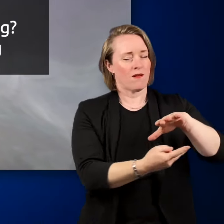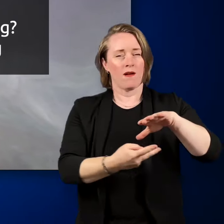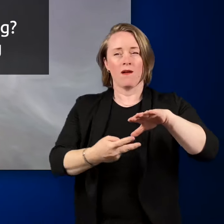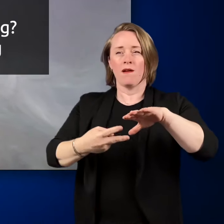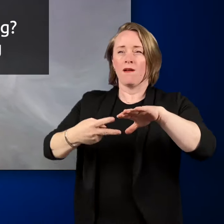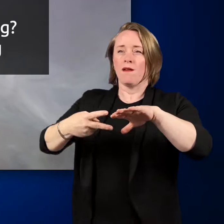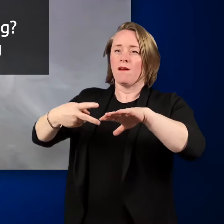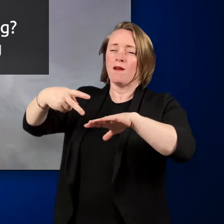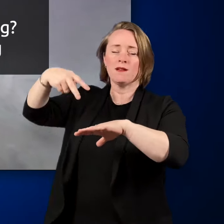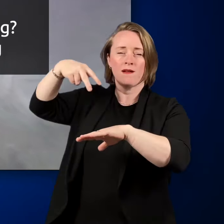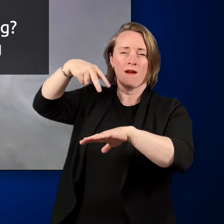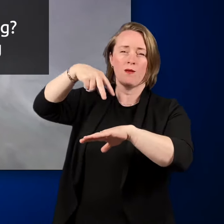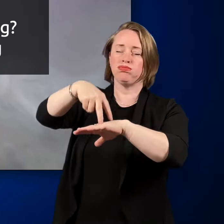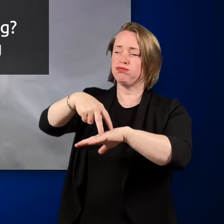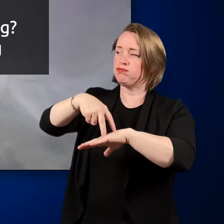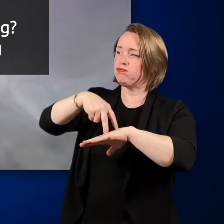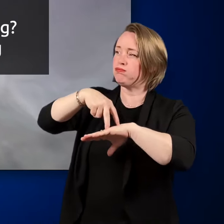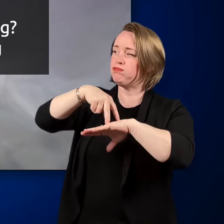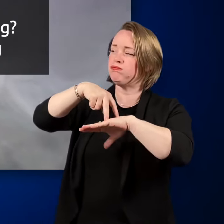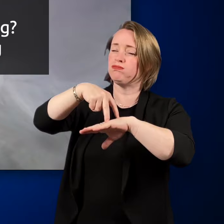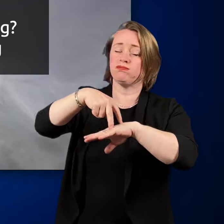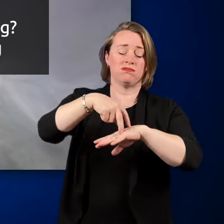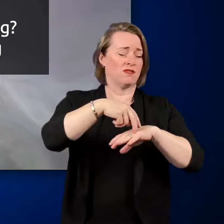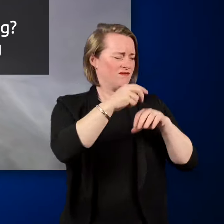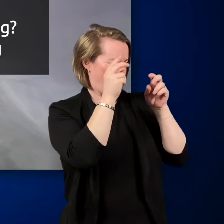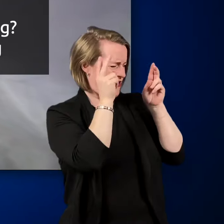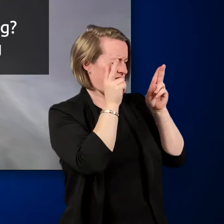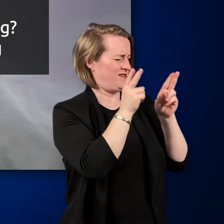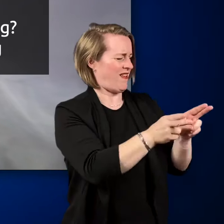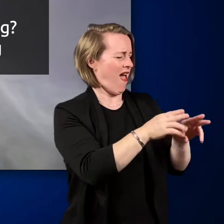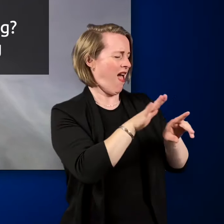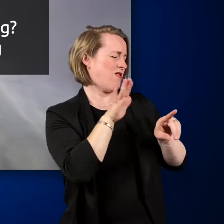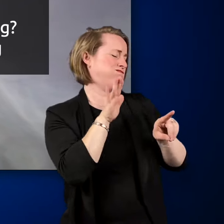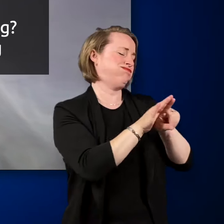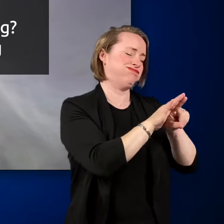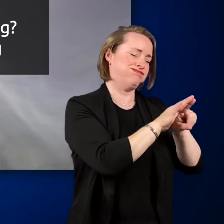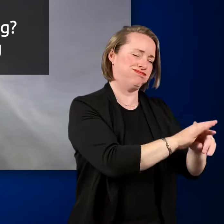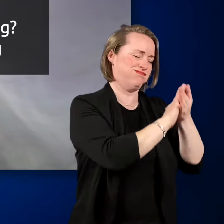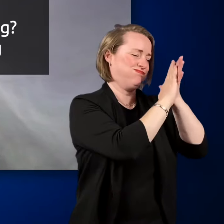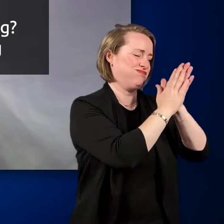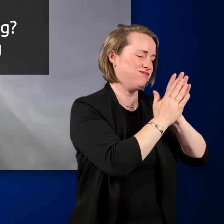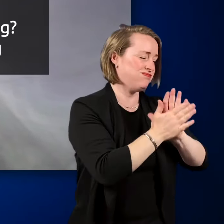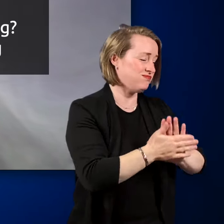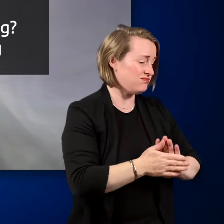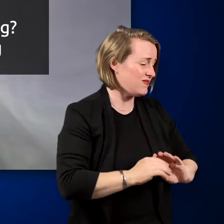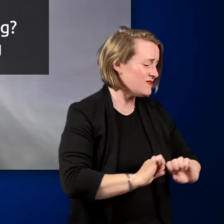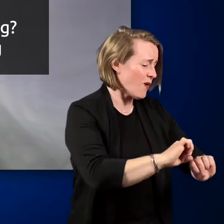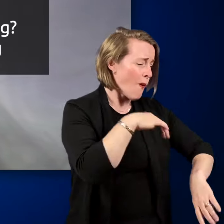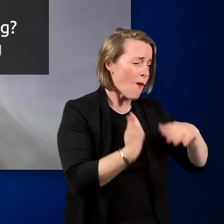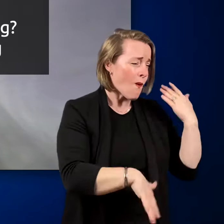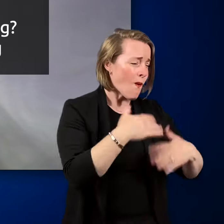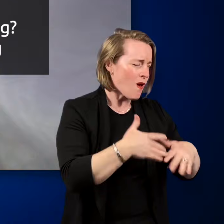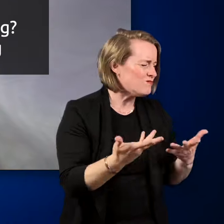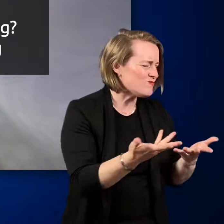Heaven rose again. Oh, trampled death, where